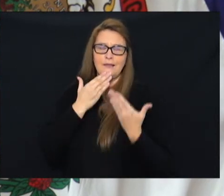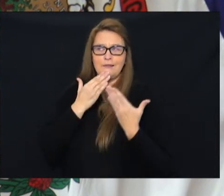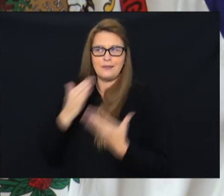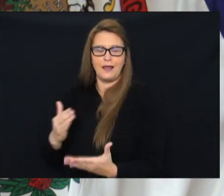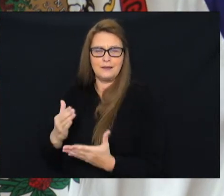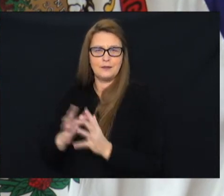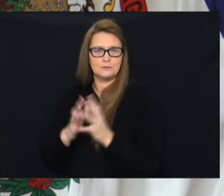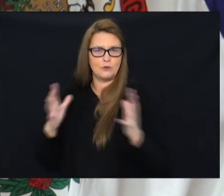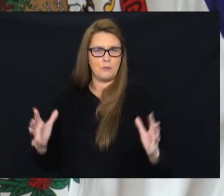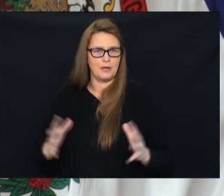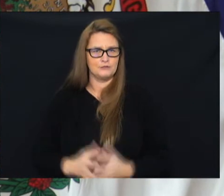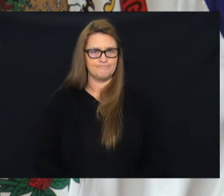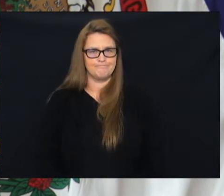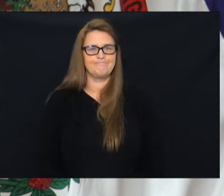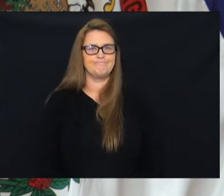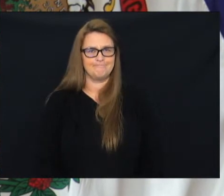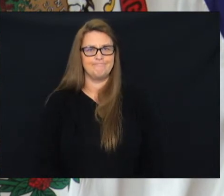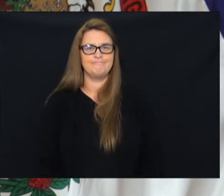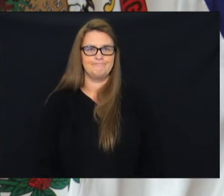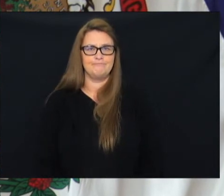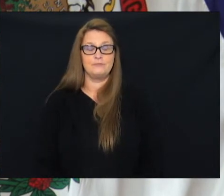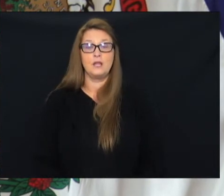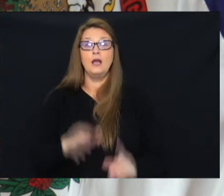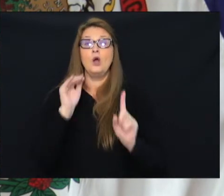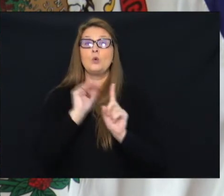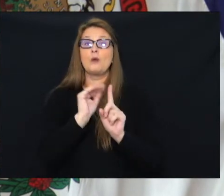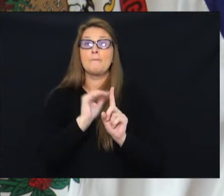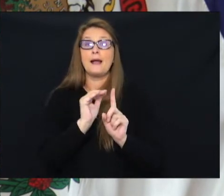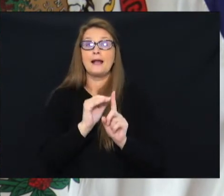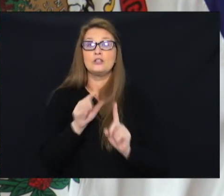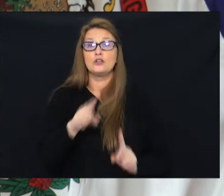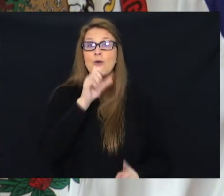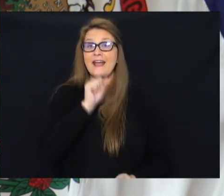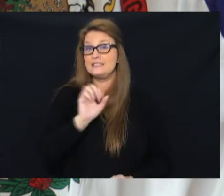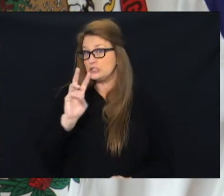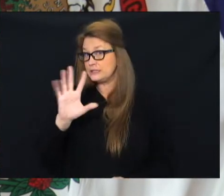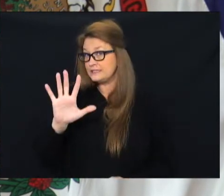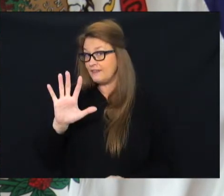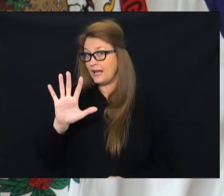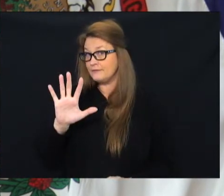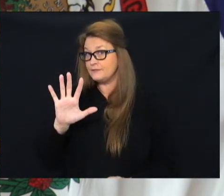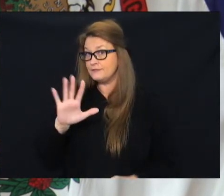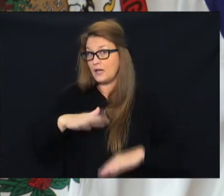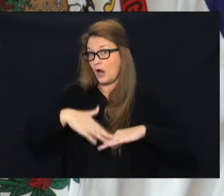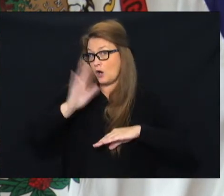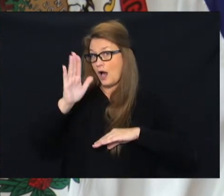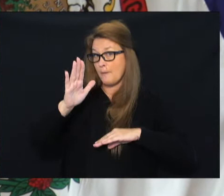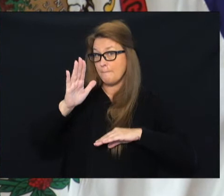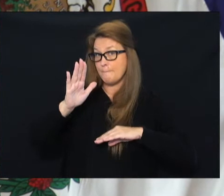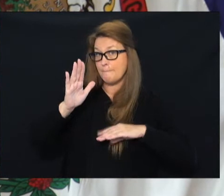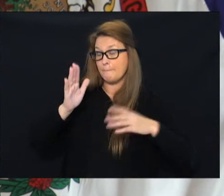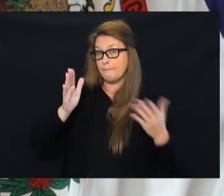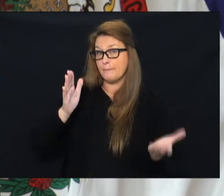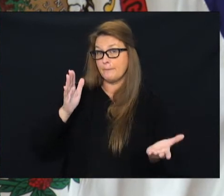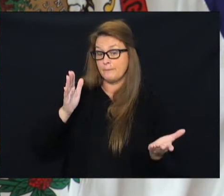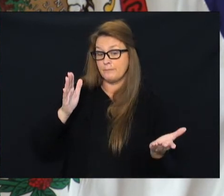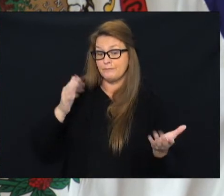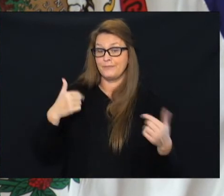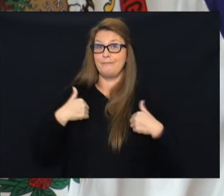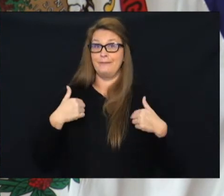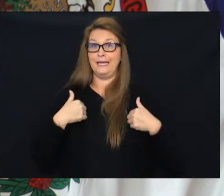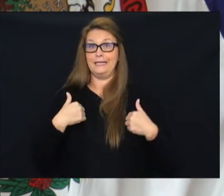way. Just simple reminders again, if you're 65 and older, right here, this guy right